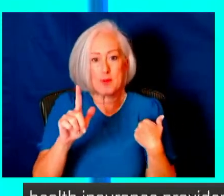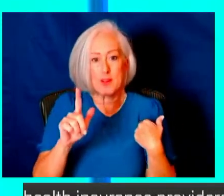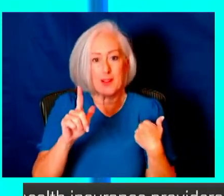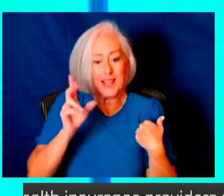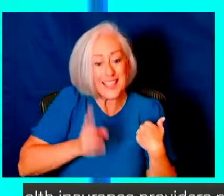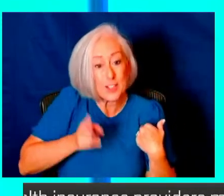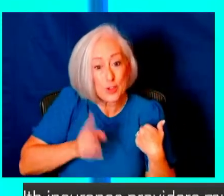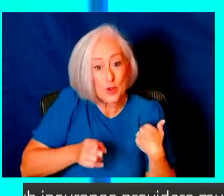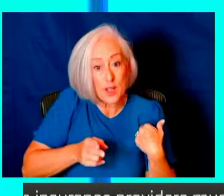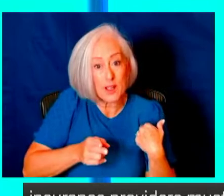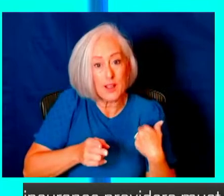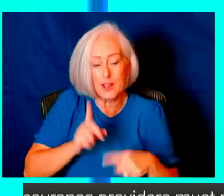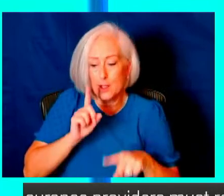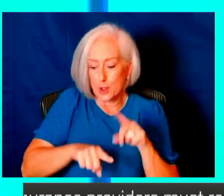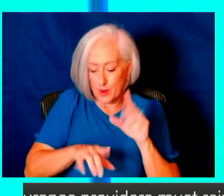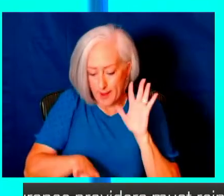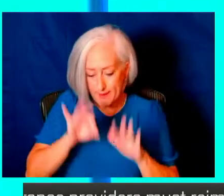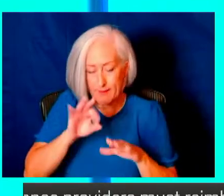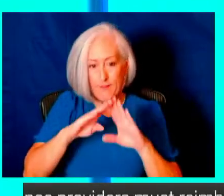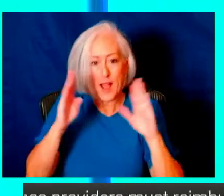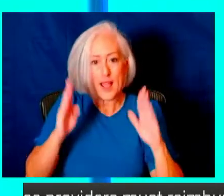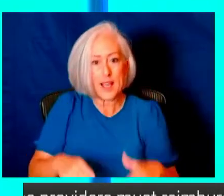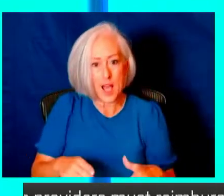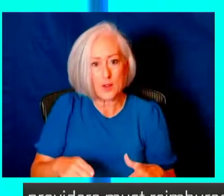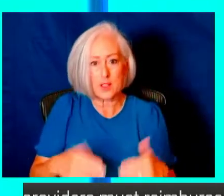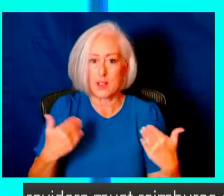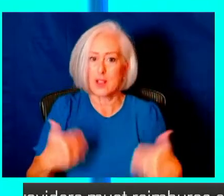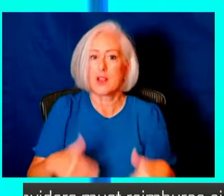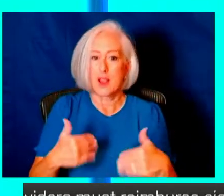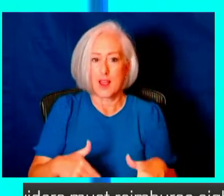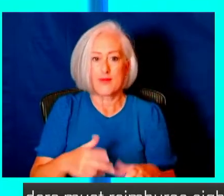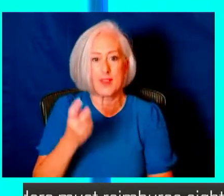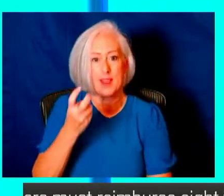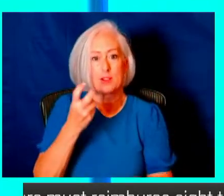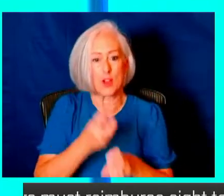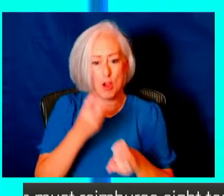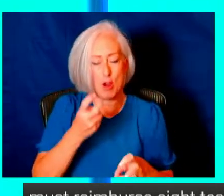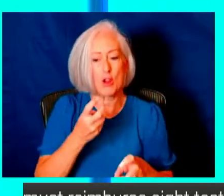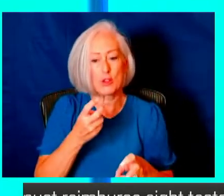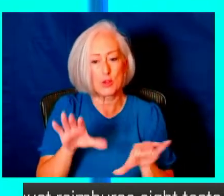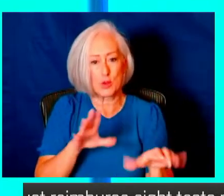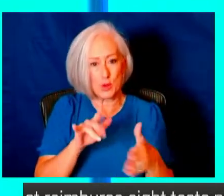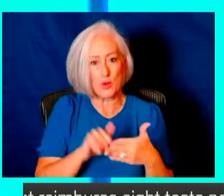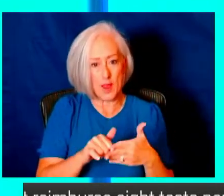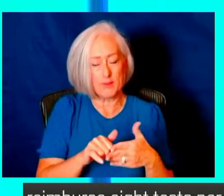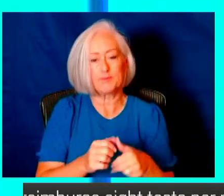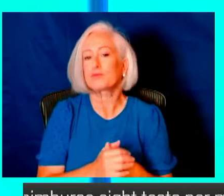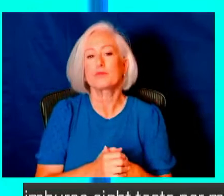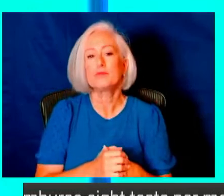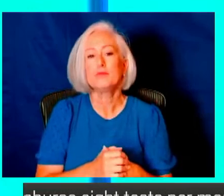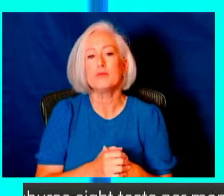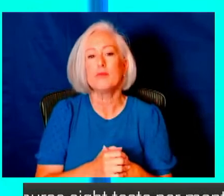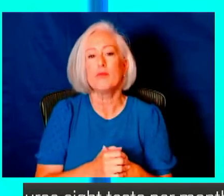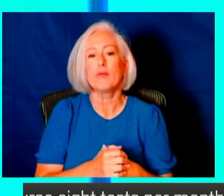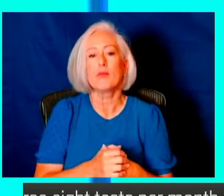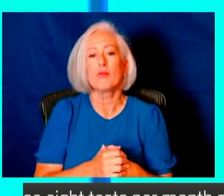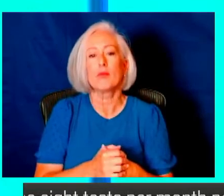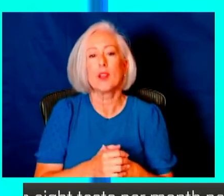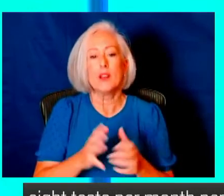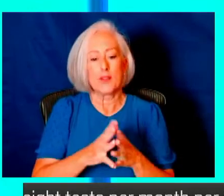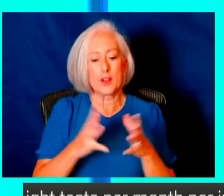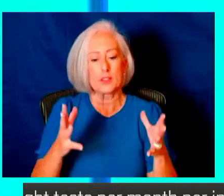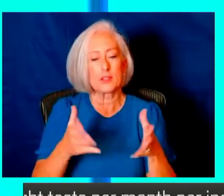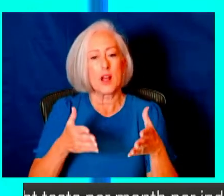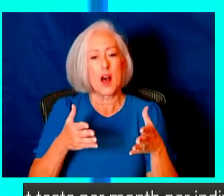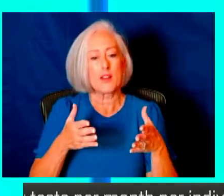process of recidivism is so difficult. And so there's lots of ways that you can advocate. Talk